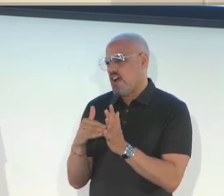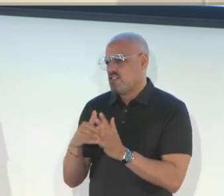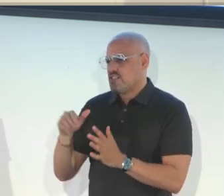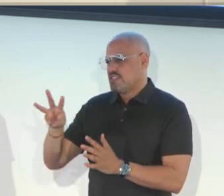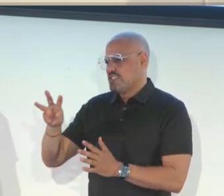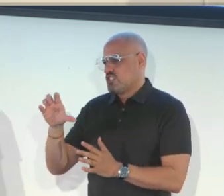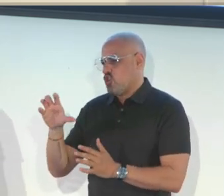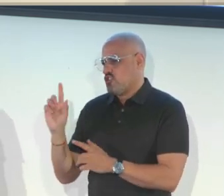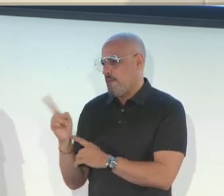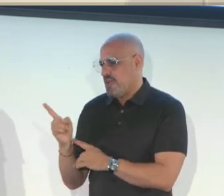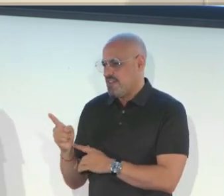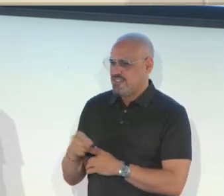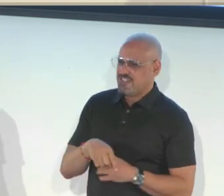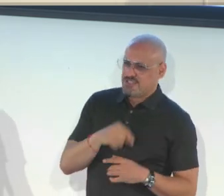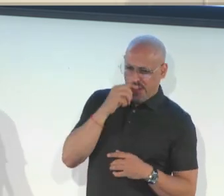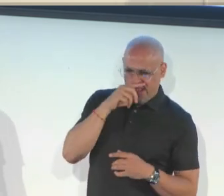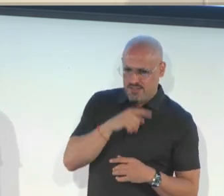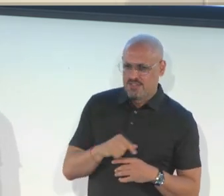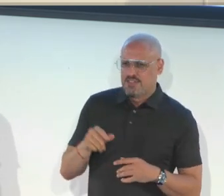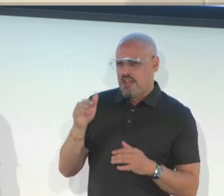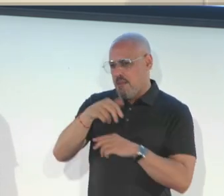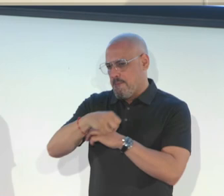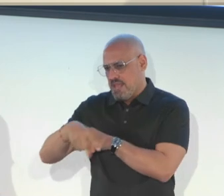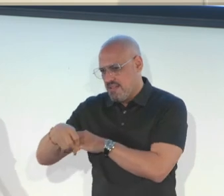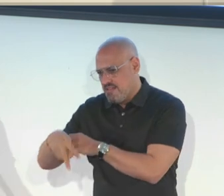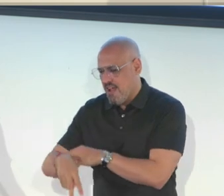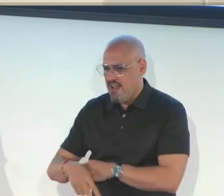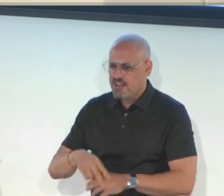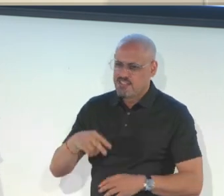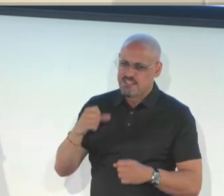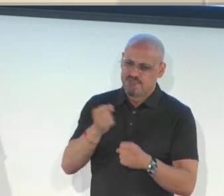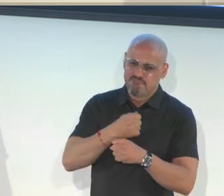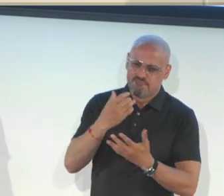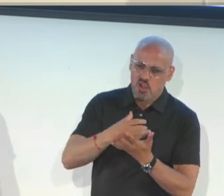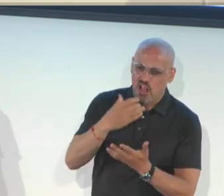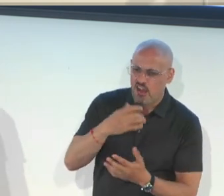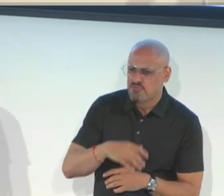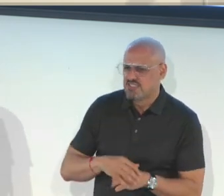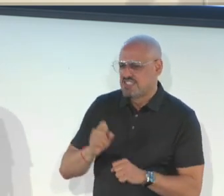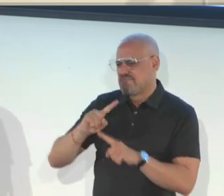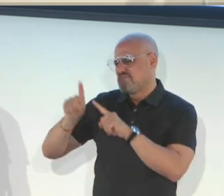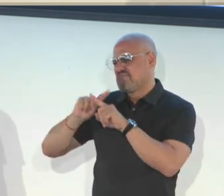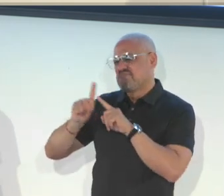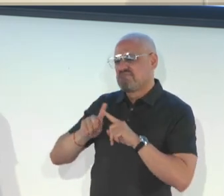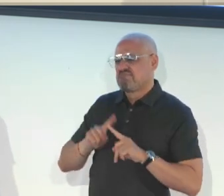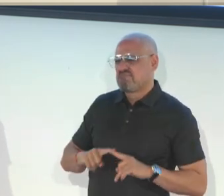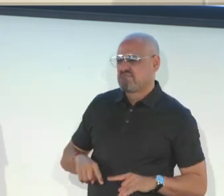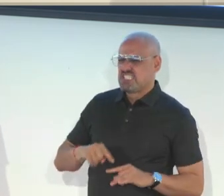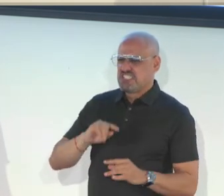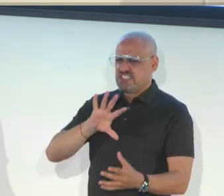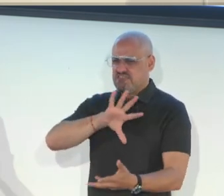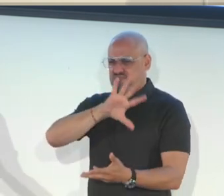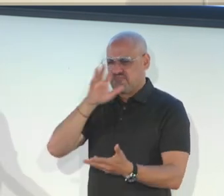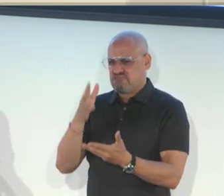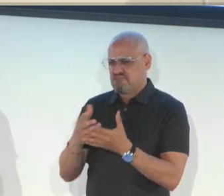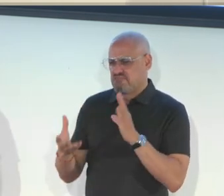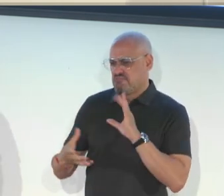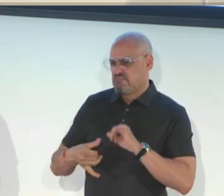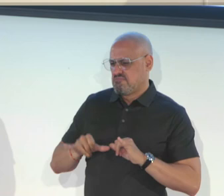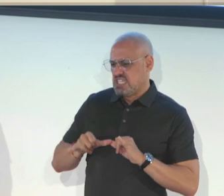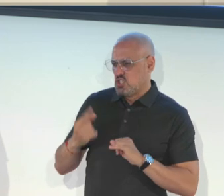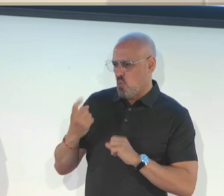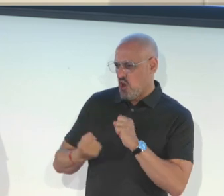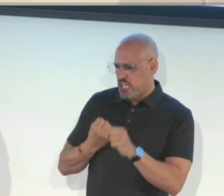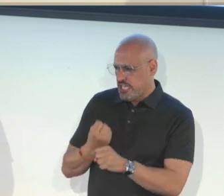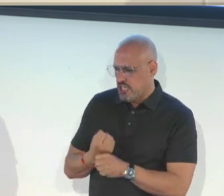365 days, midnights, cups of coffee. There's a lot of different ways to quantifiably measure a year.